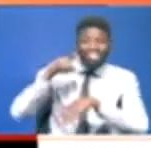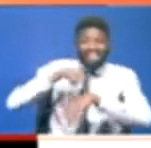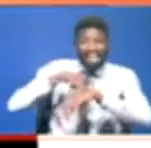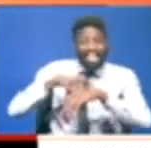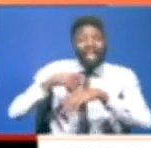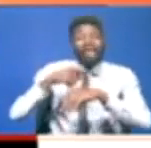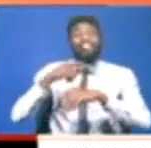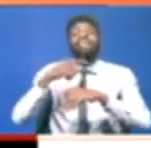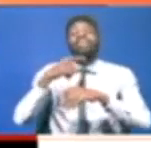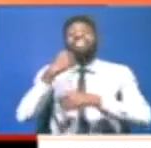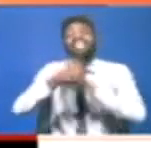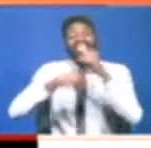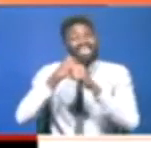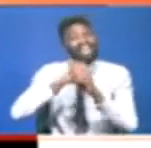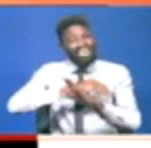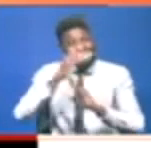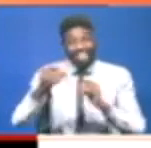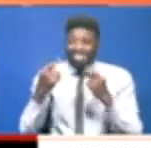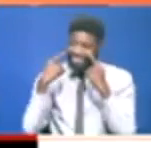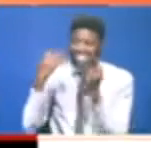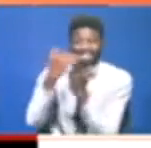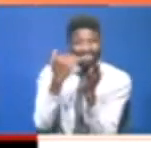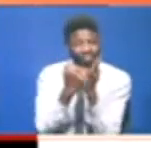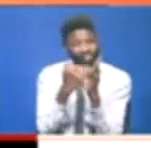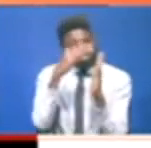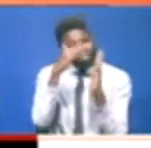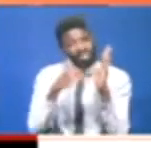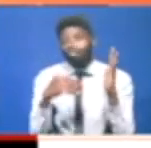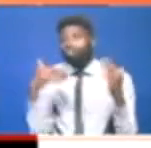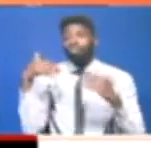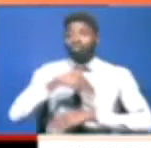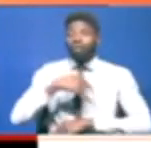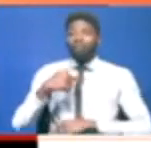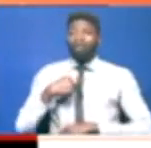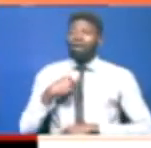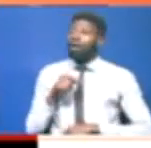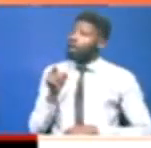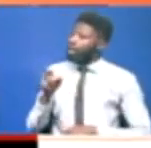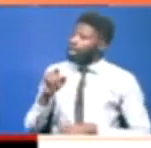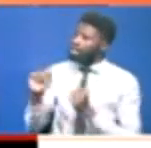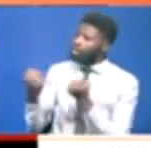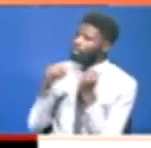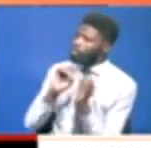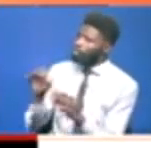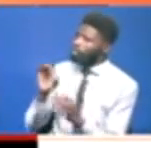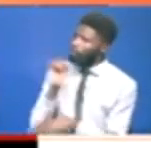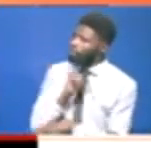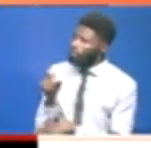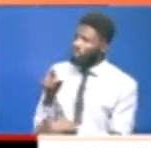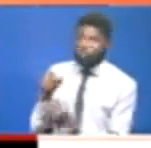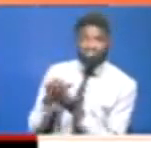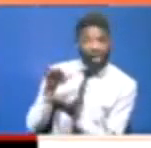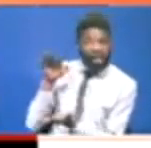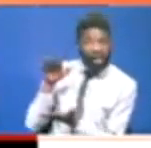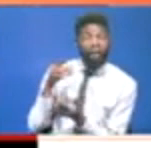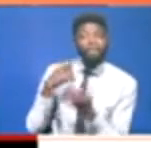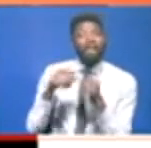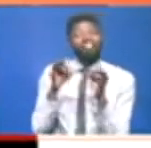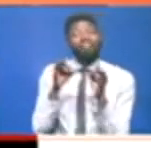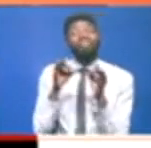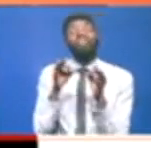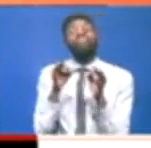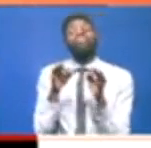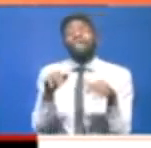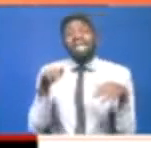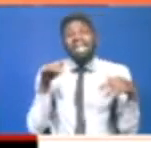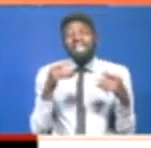be wondered, okay, this is the amount of money that I've saved. But if you are waiting to get enough money to save, you find that it will be very difficult for you. because